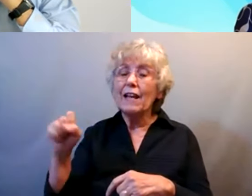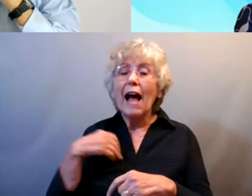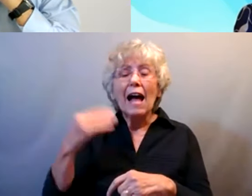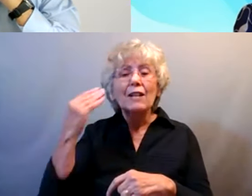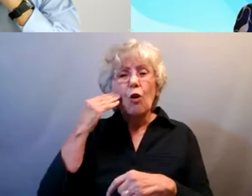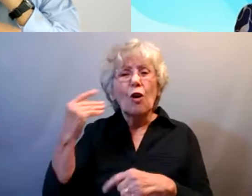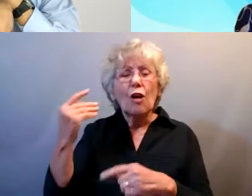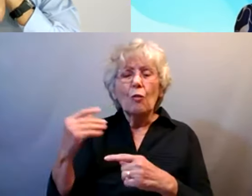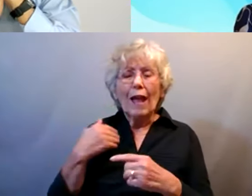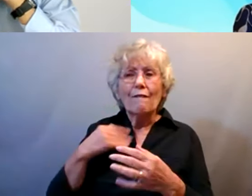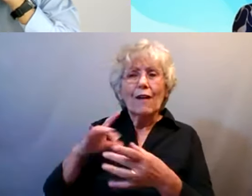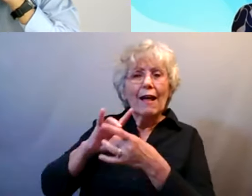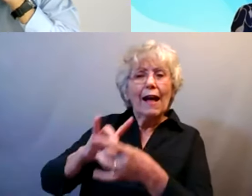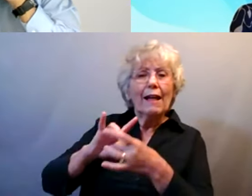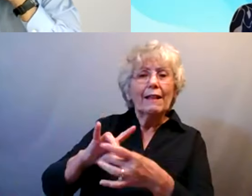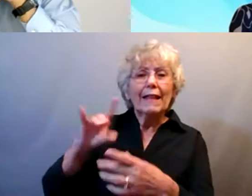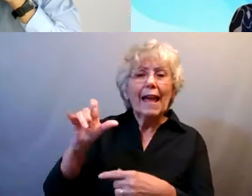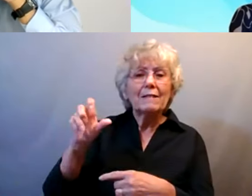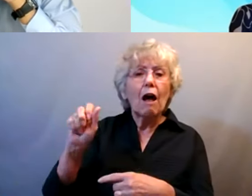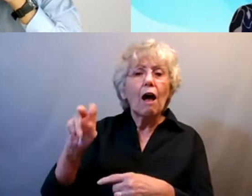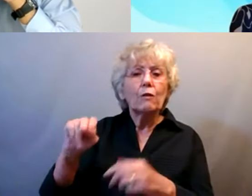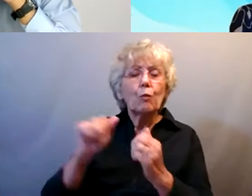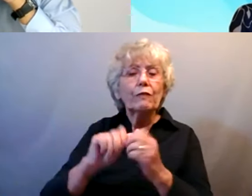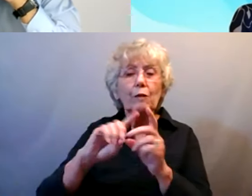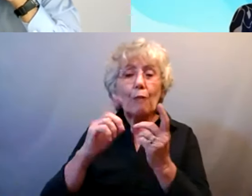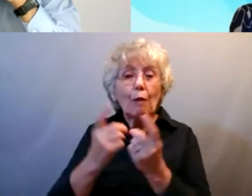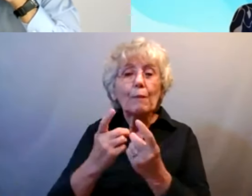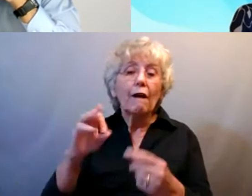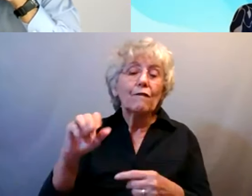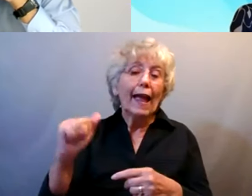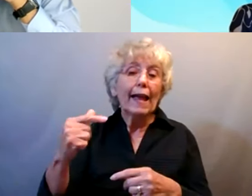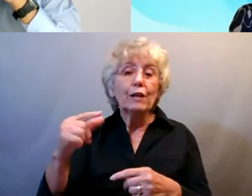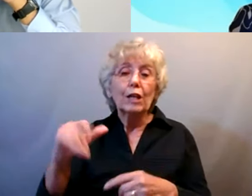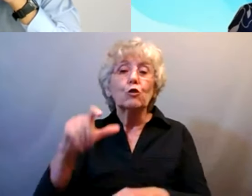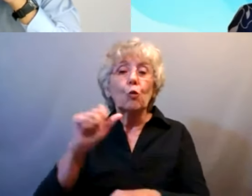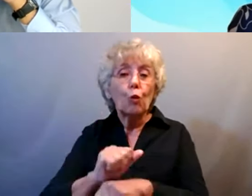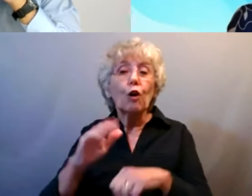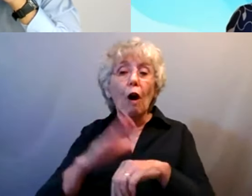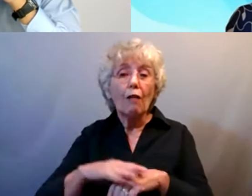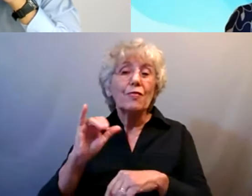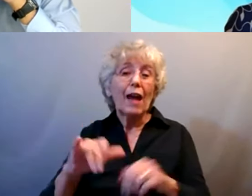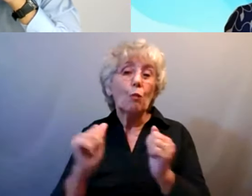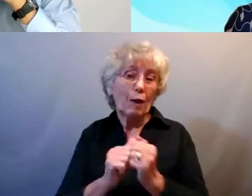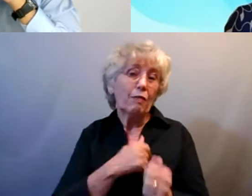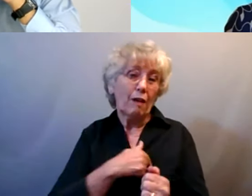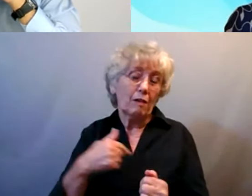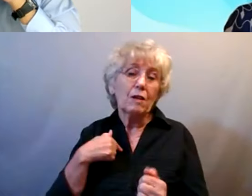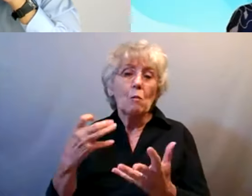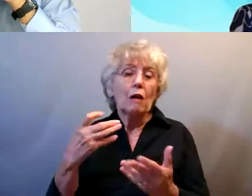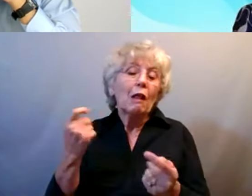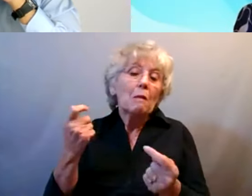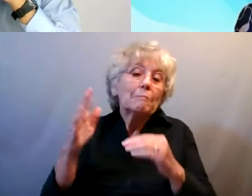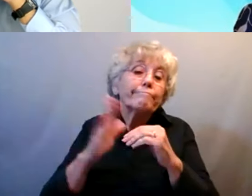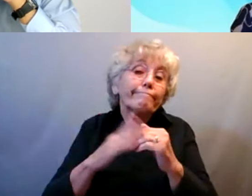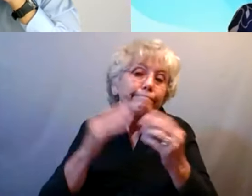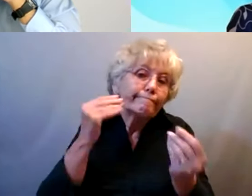with the Department of Aging to work on that with us as well. So I just want to give you guys a heads up on